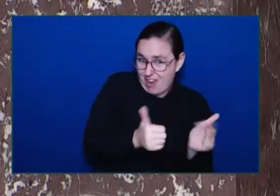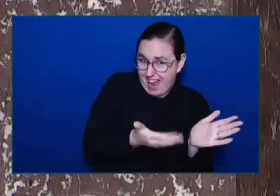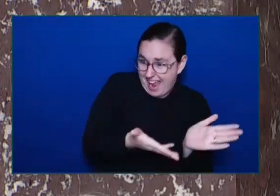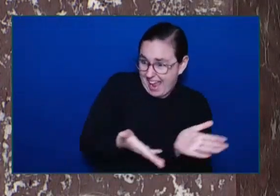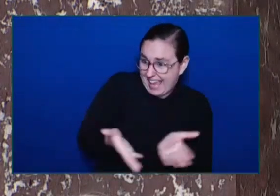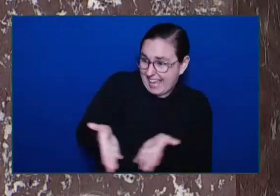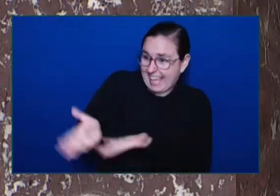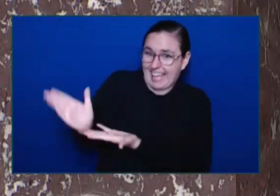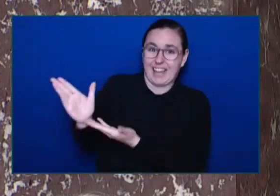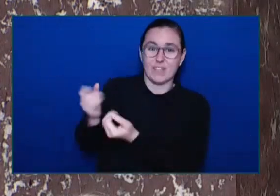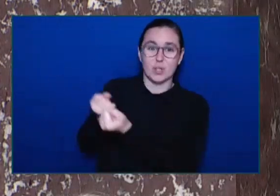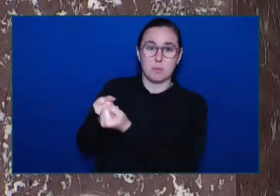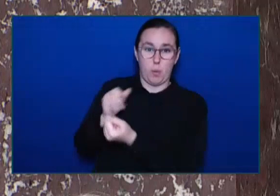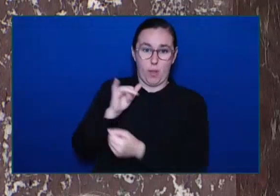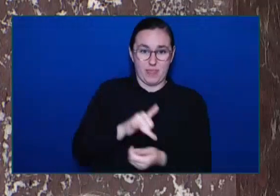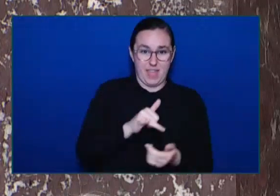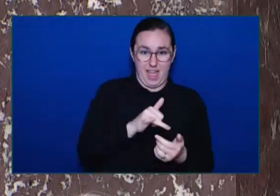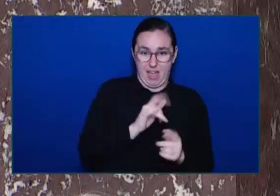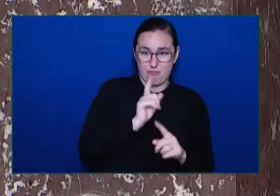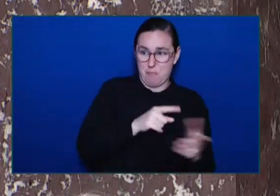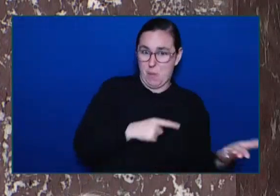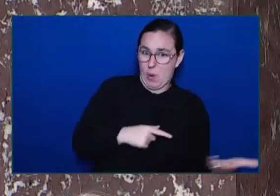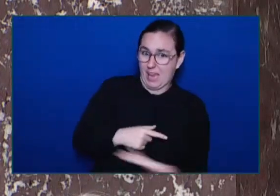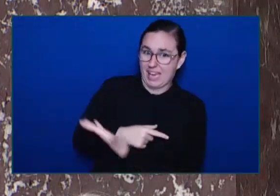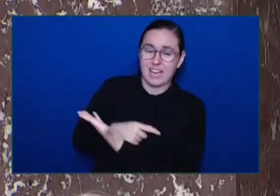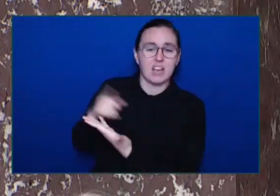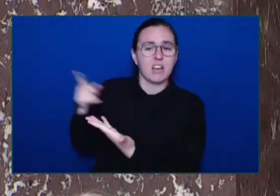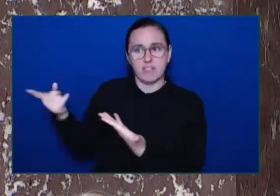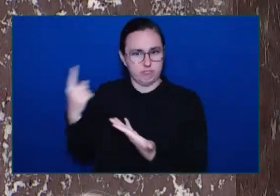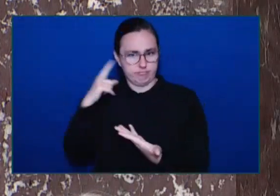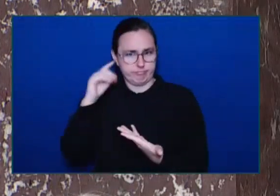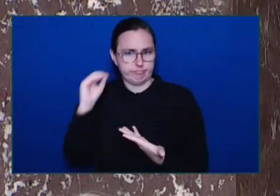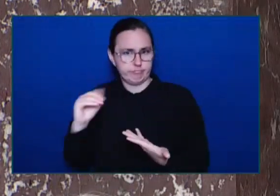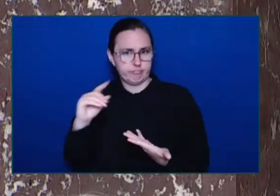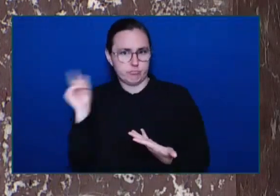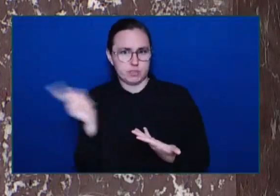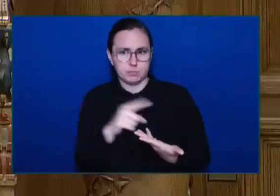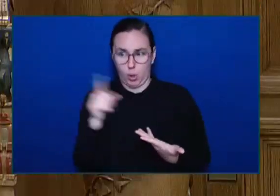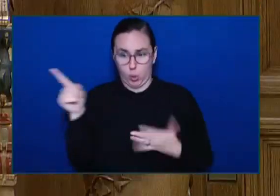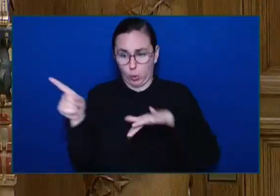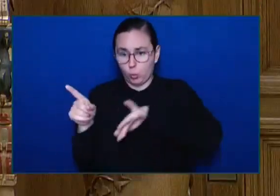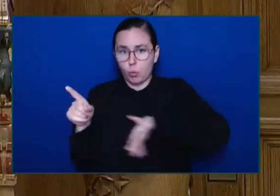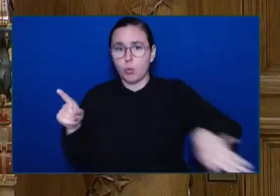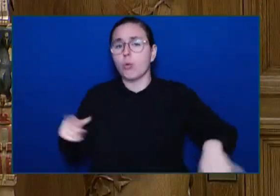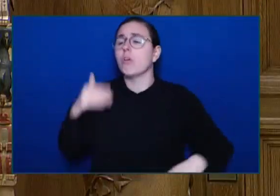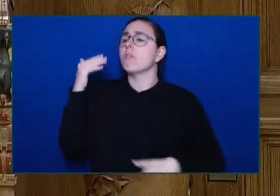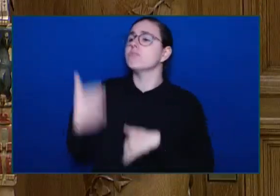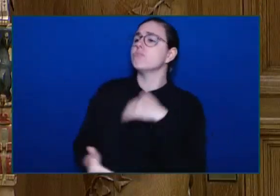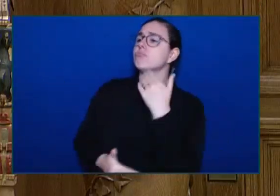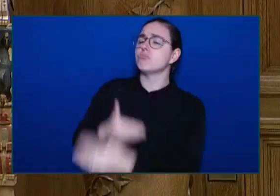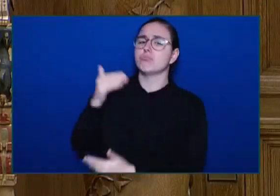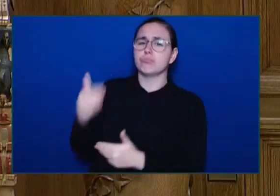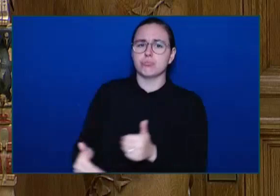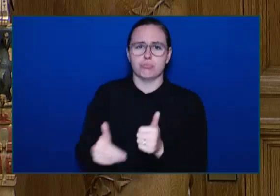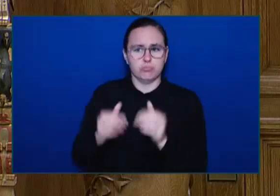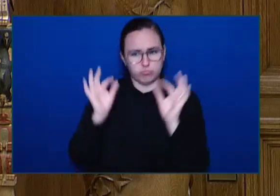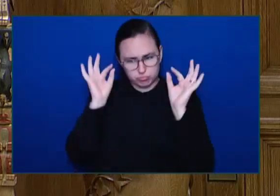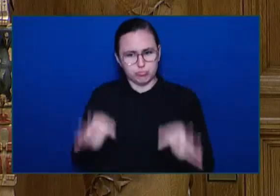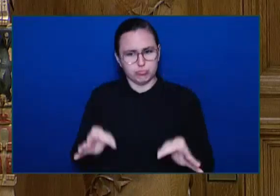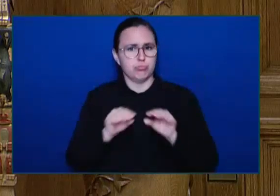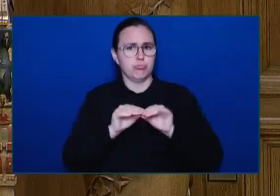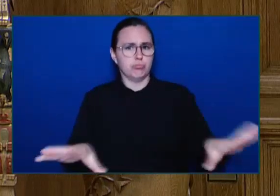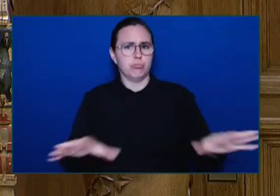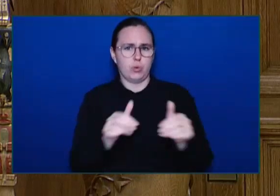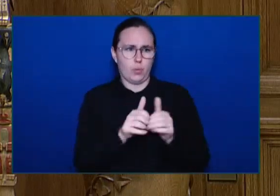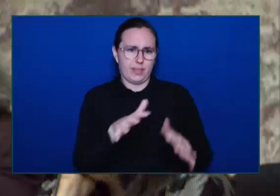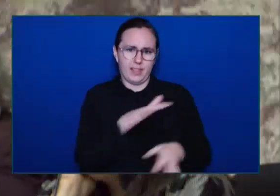or continue with his failed top-down approach? Minister of Children and Family Development. Well, thank you very much.